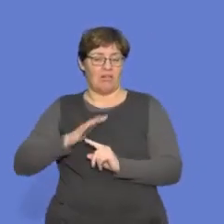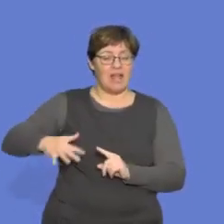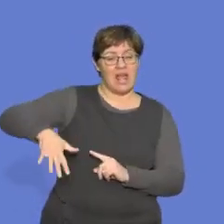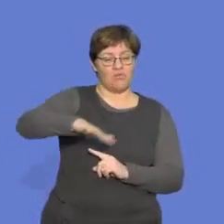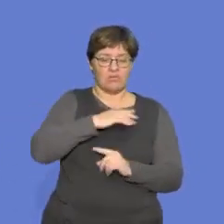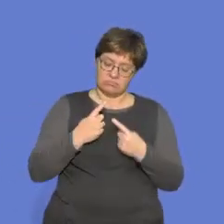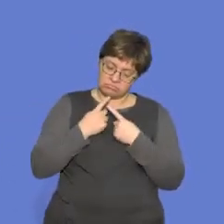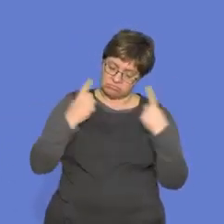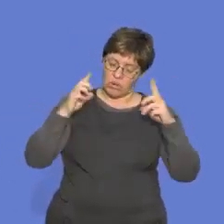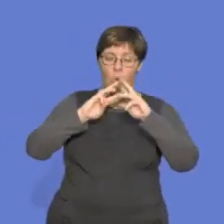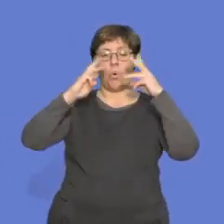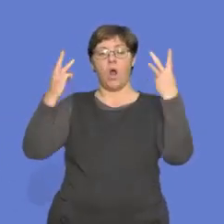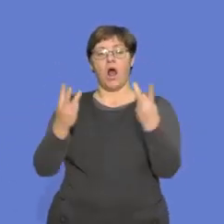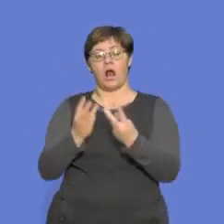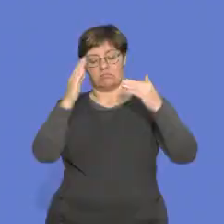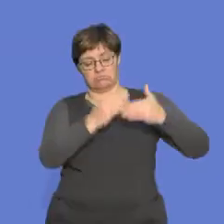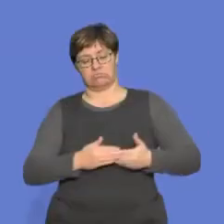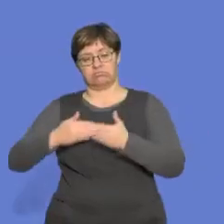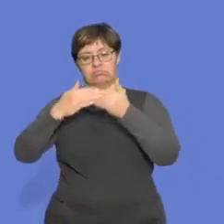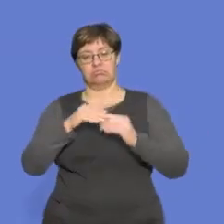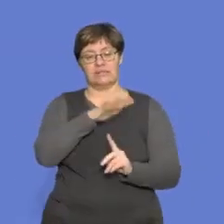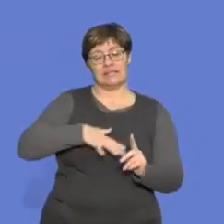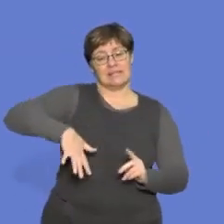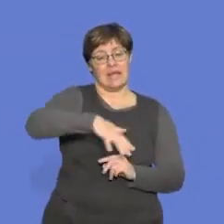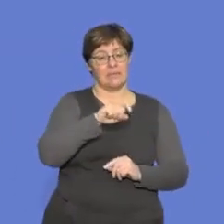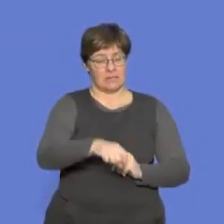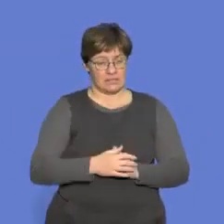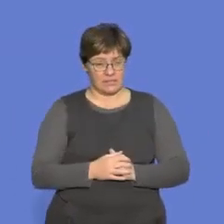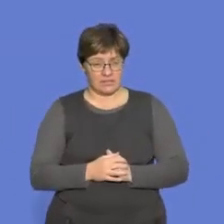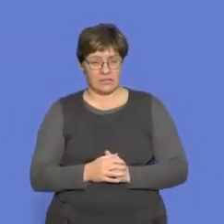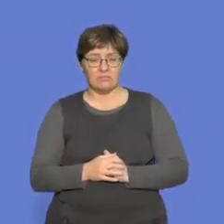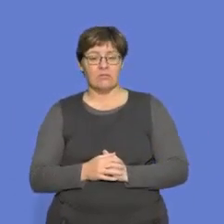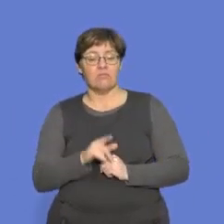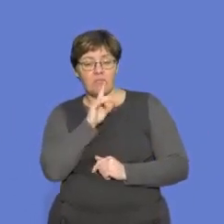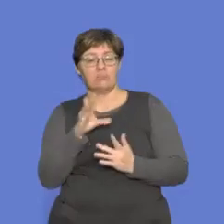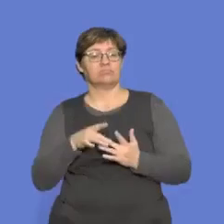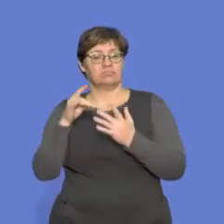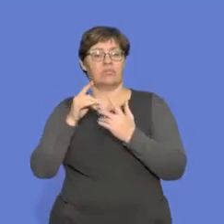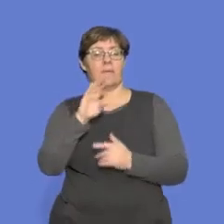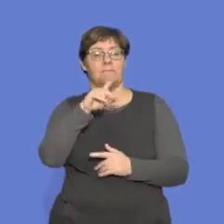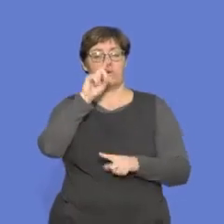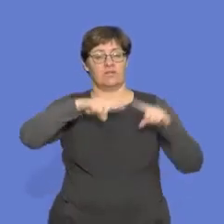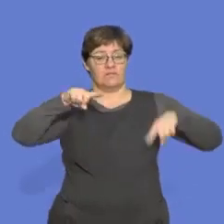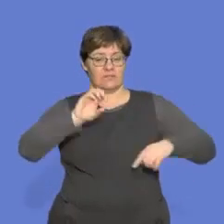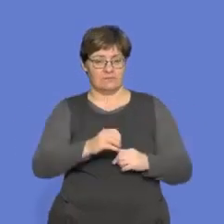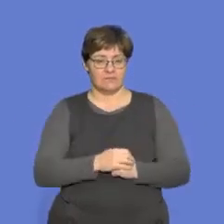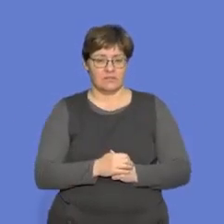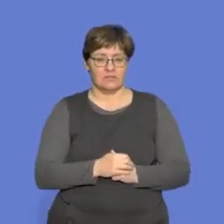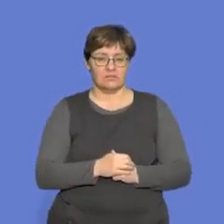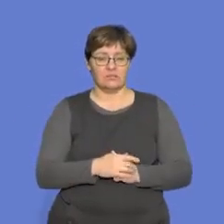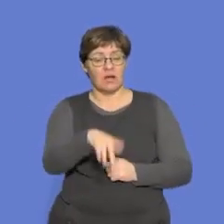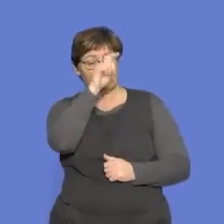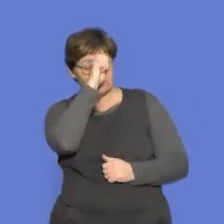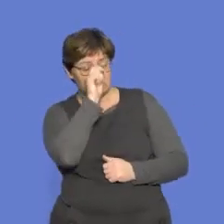World Heritage Sites. And that's again significant in terms of our biodiversity. And we've recognized that some